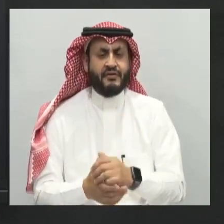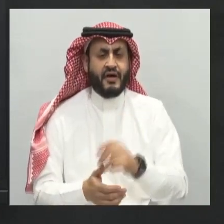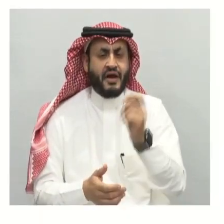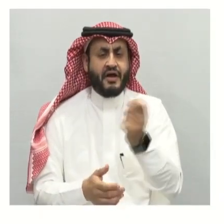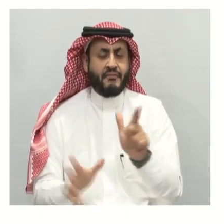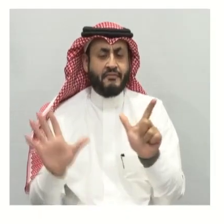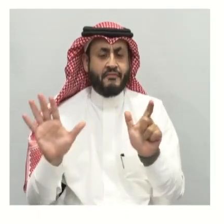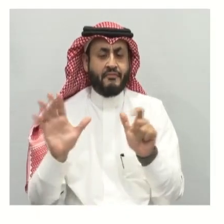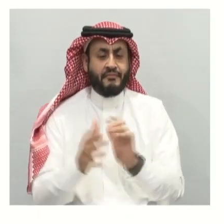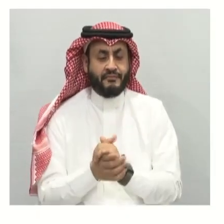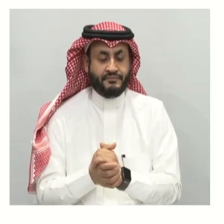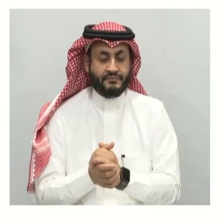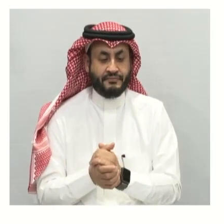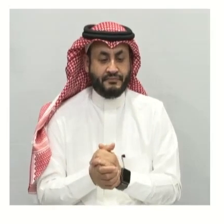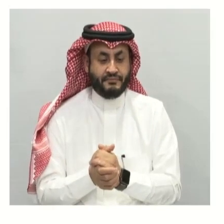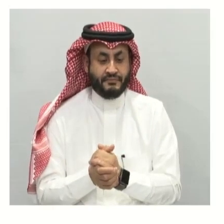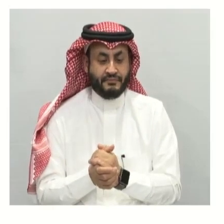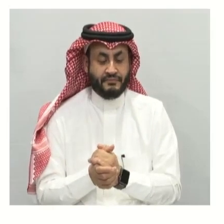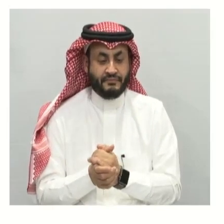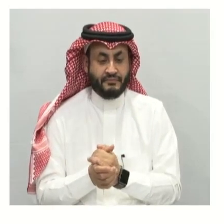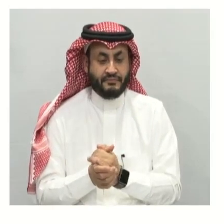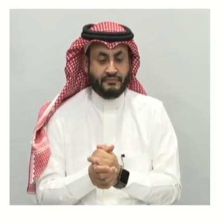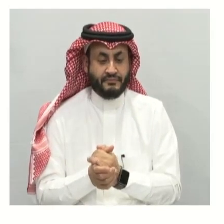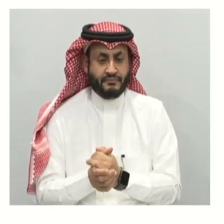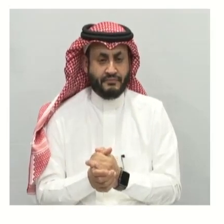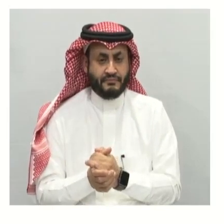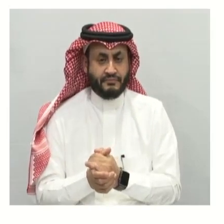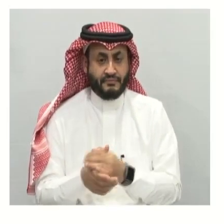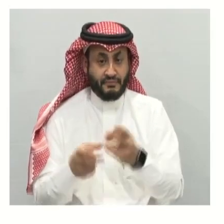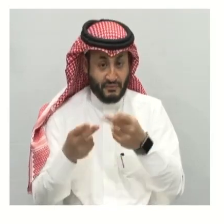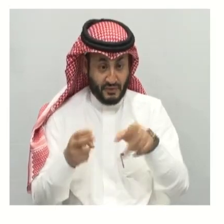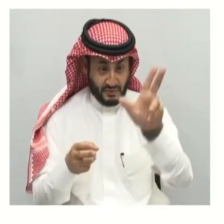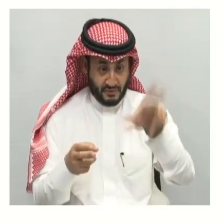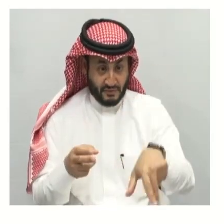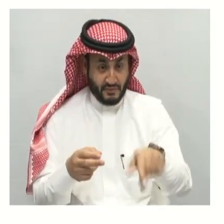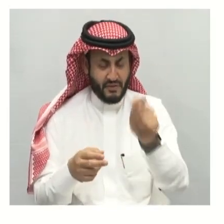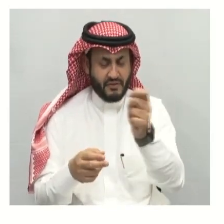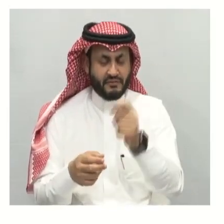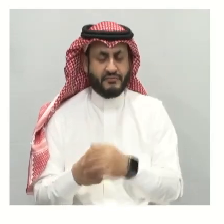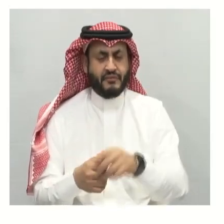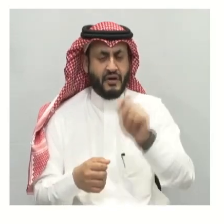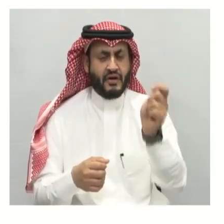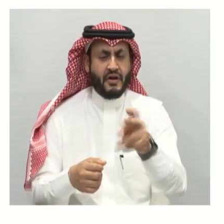week. Ready? Okay. The whole chant. Let's do this.